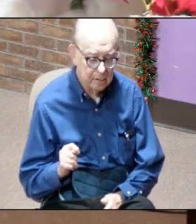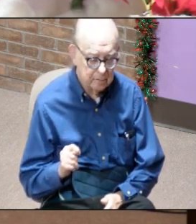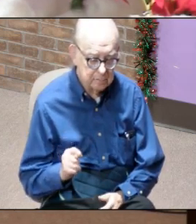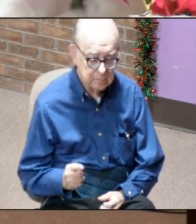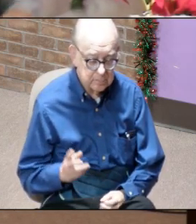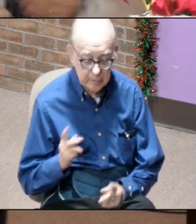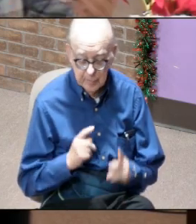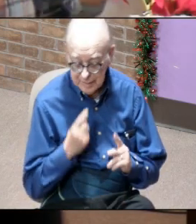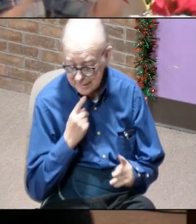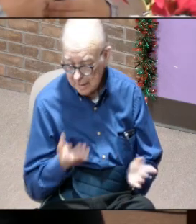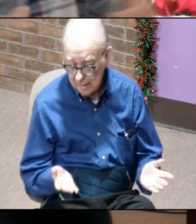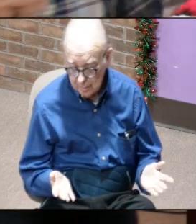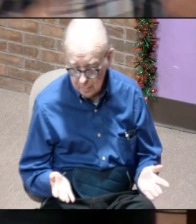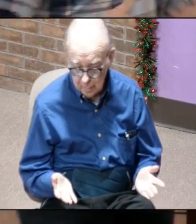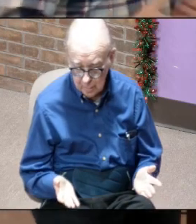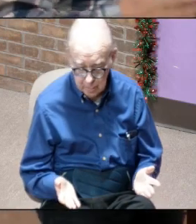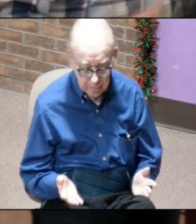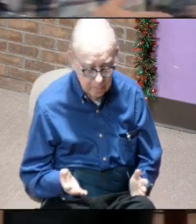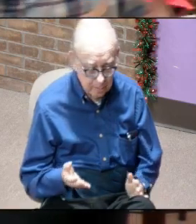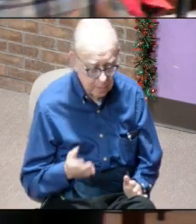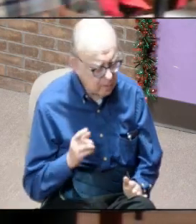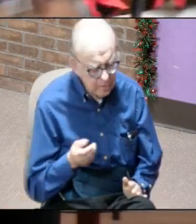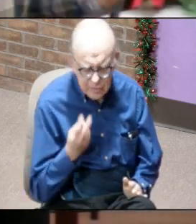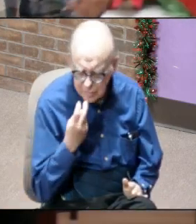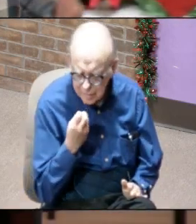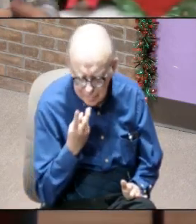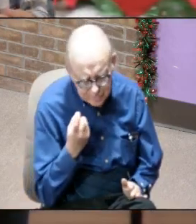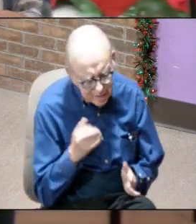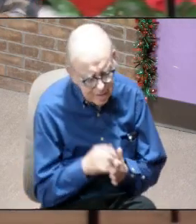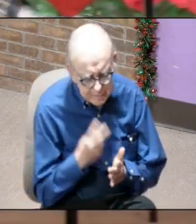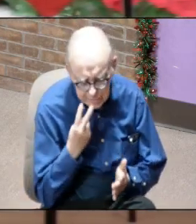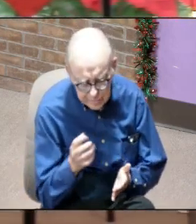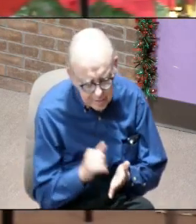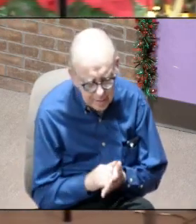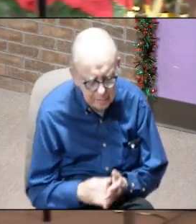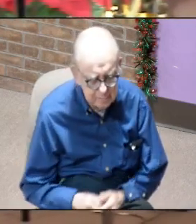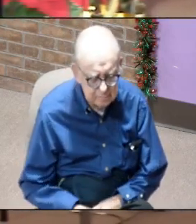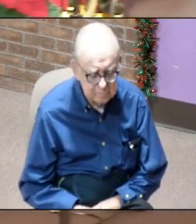And a lot of people say, well, won't you recognize him?